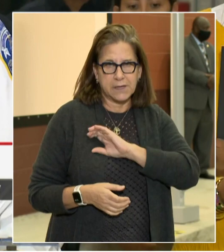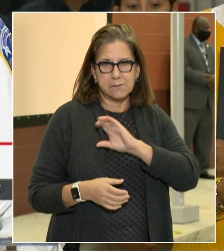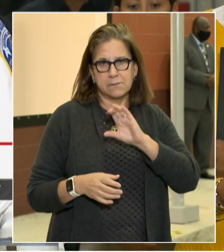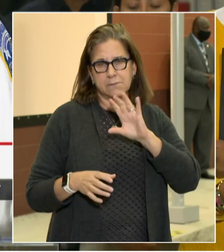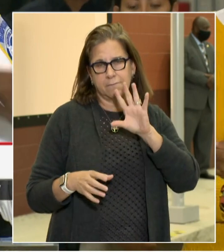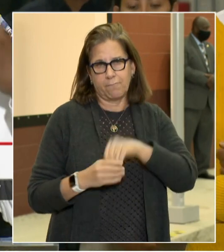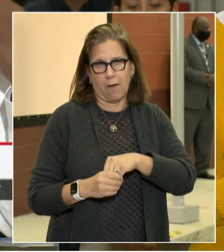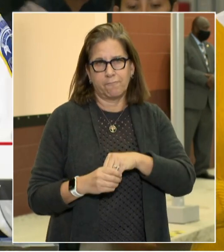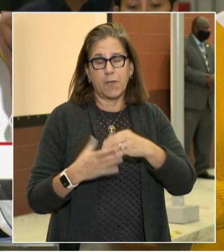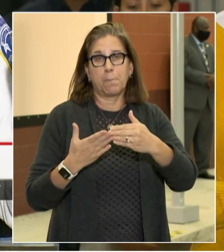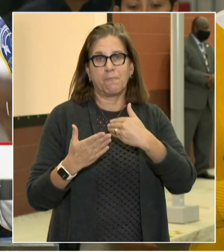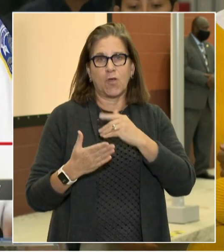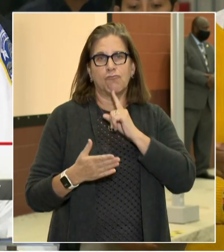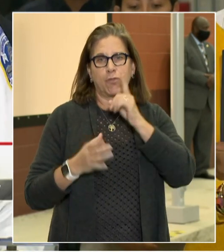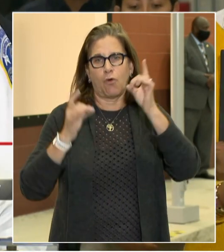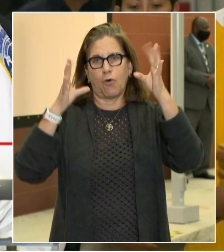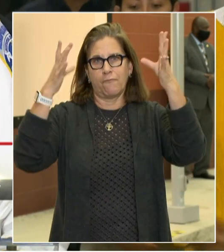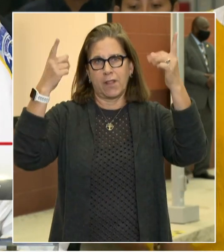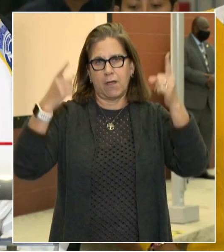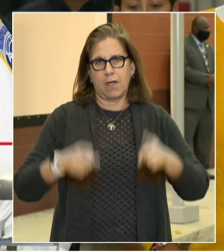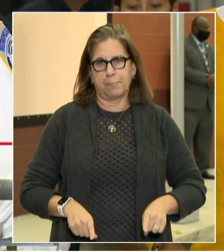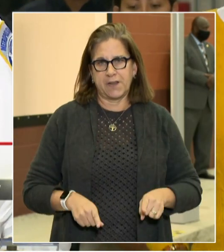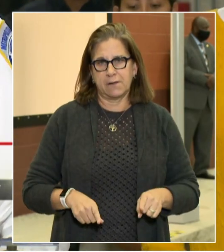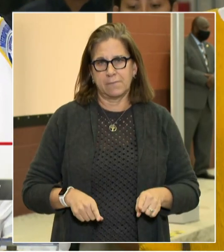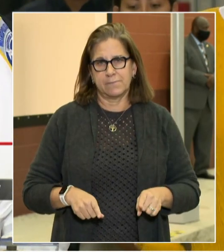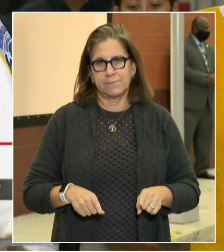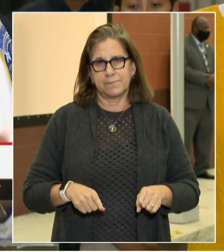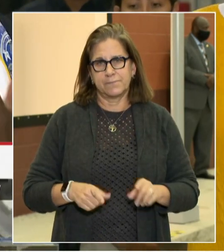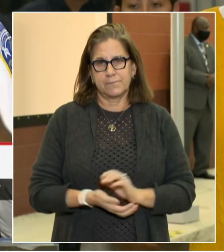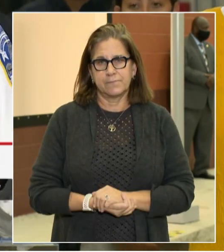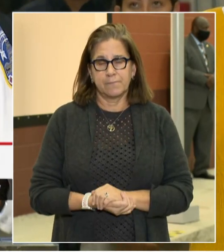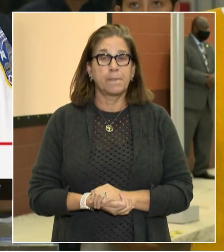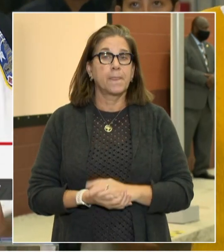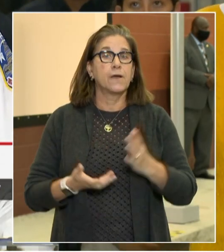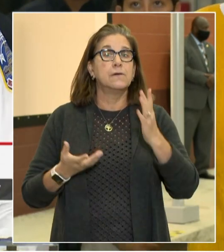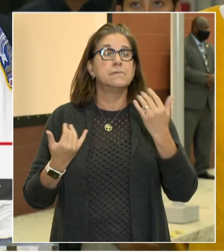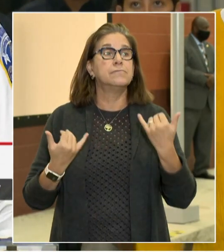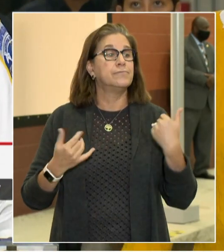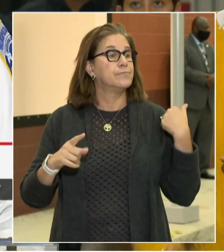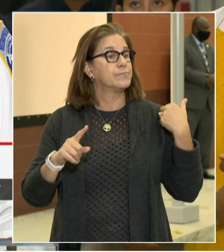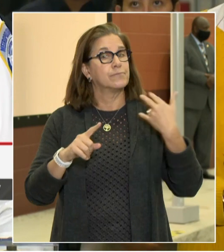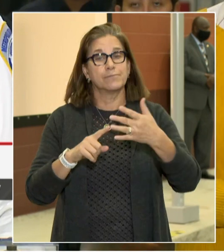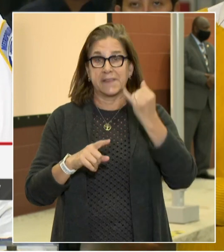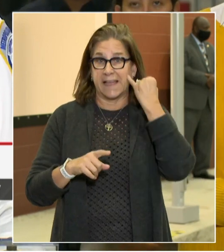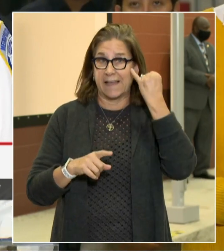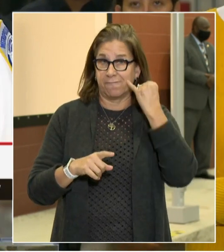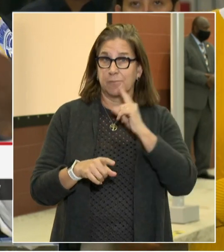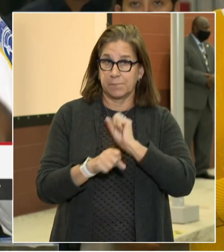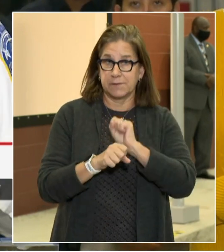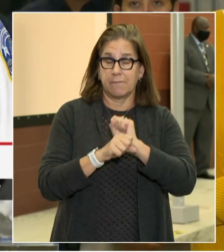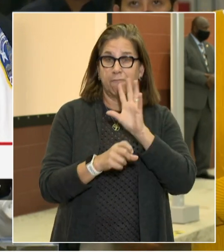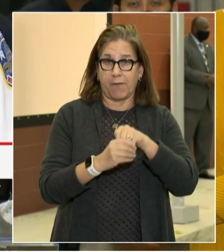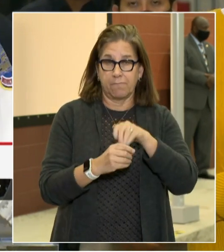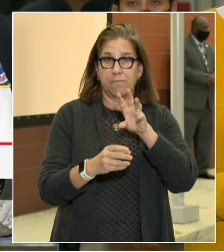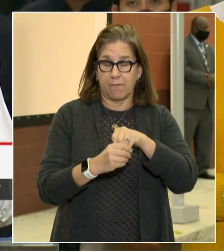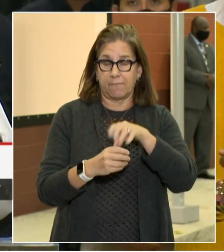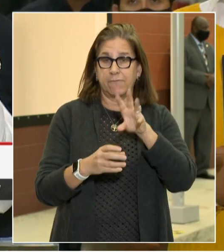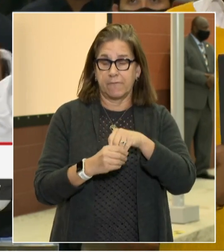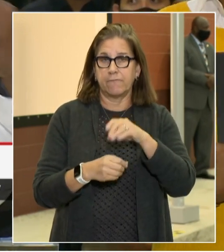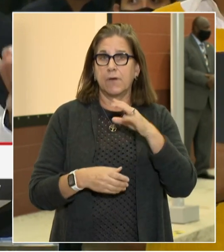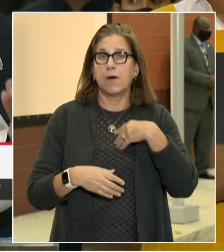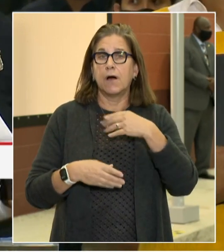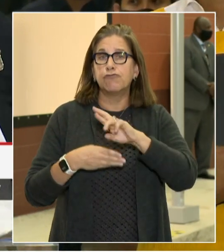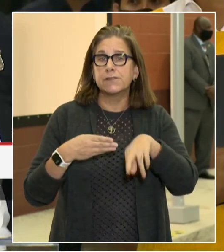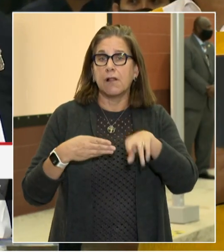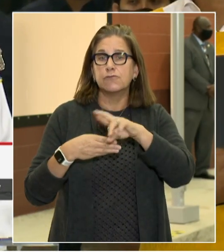did, we would have had a different outcome. So I am hopeful that as the members of the Metropolitan Police Department receive this training,